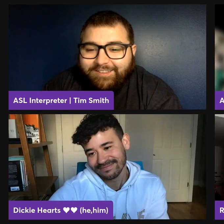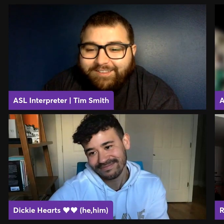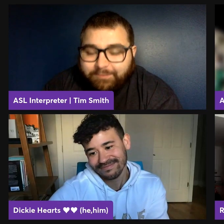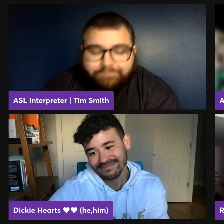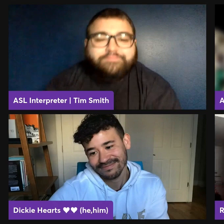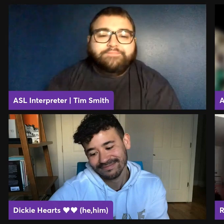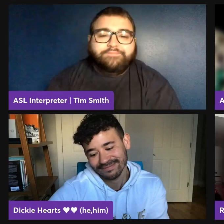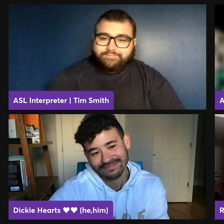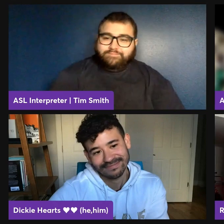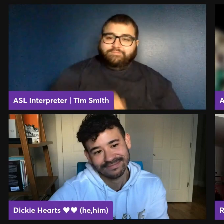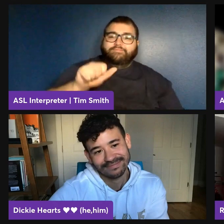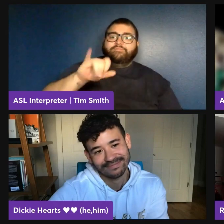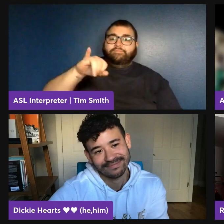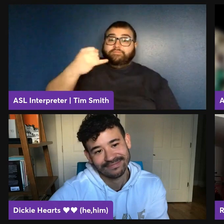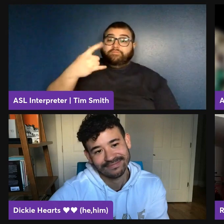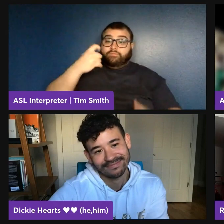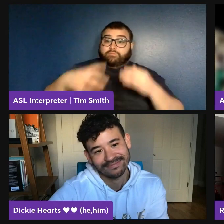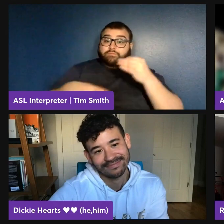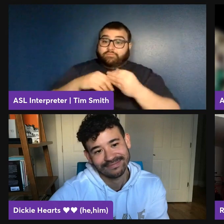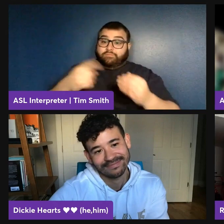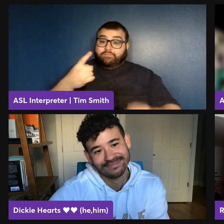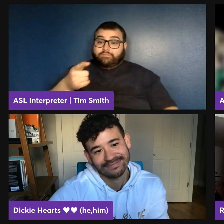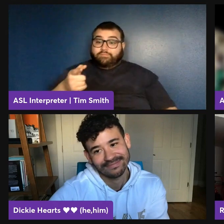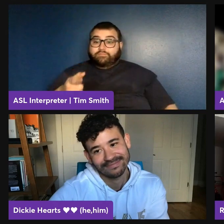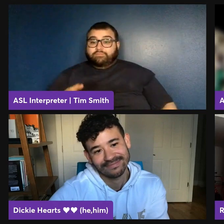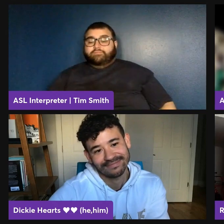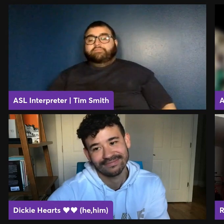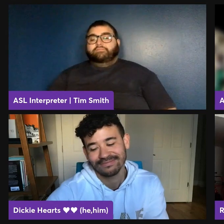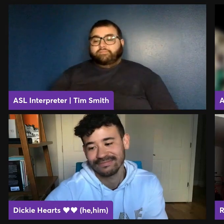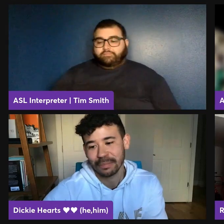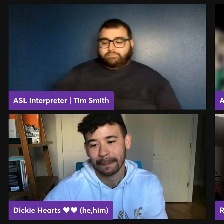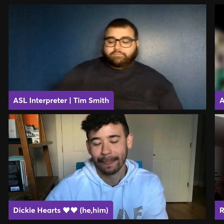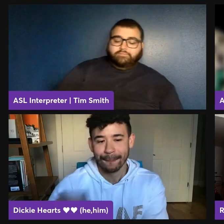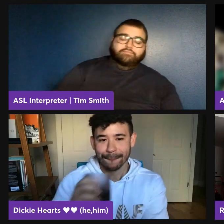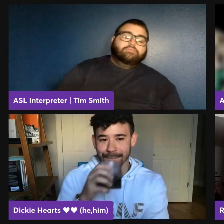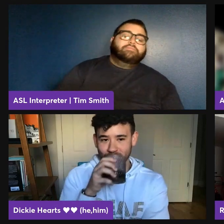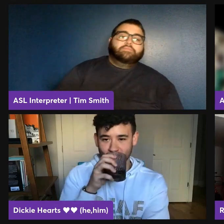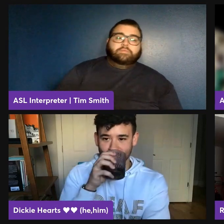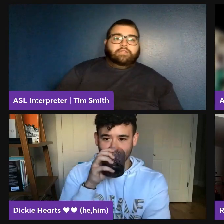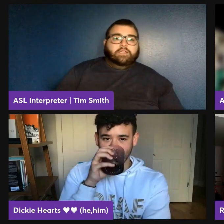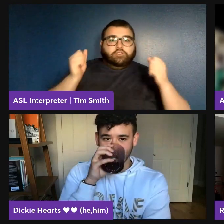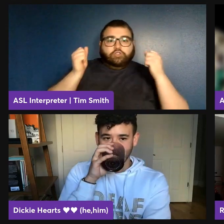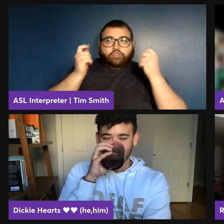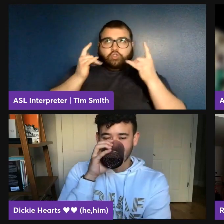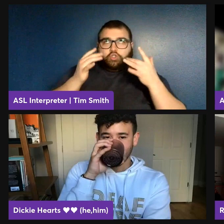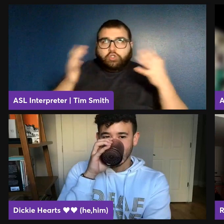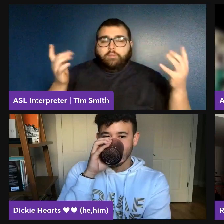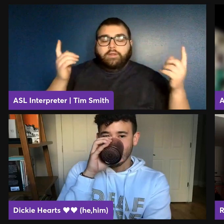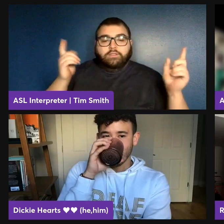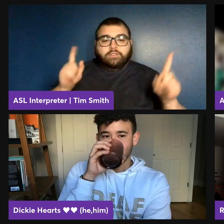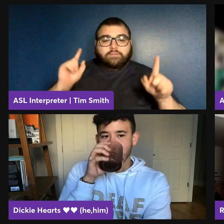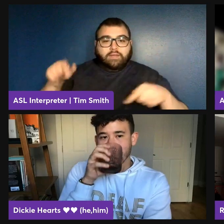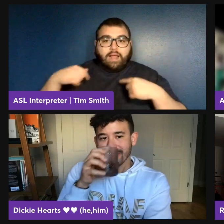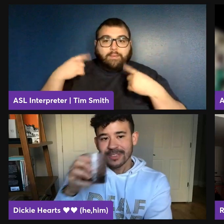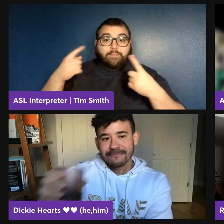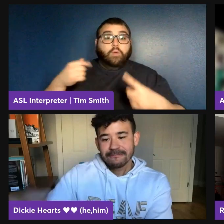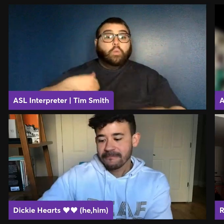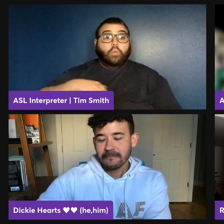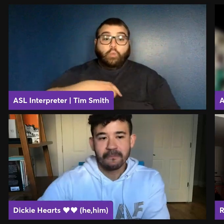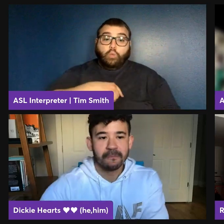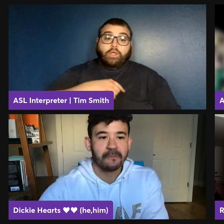Alejandra, you had something? I did. I mean, there's so much that's been happening. We're particularly lucky